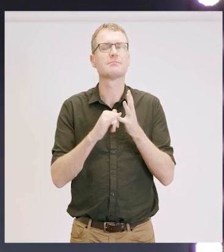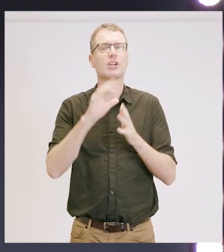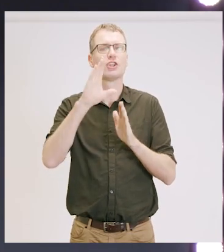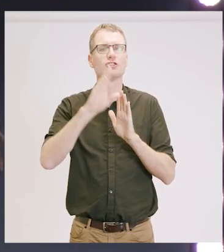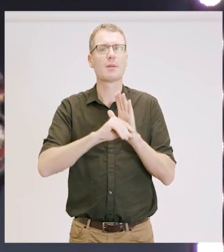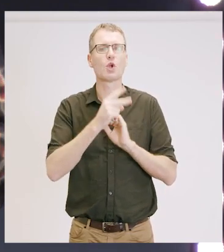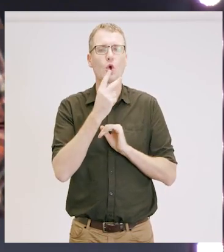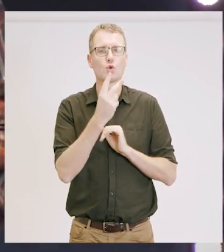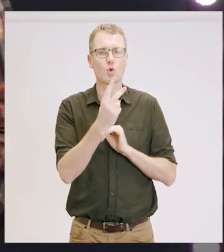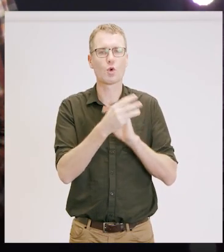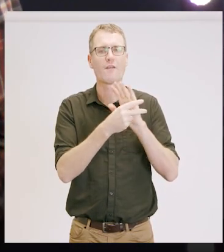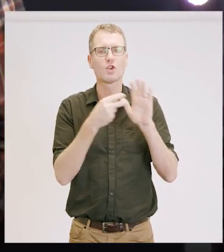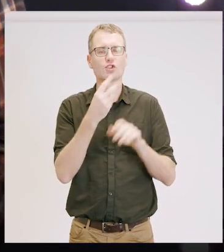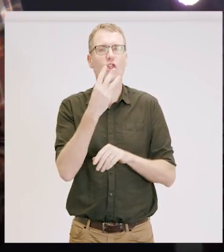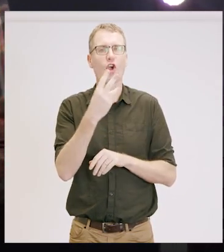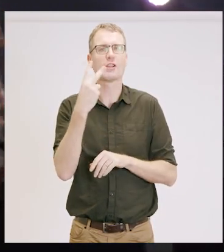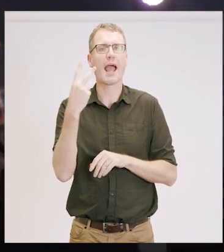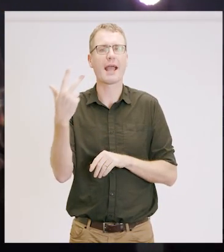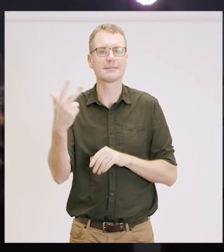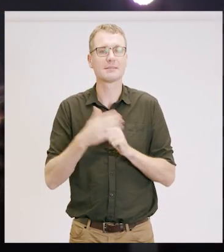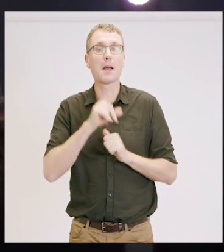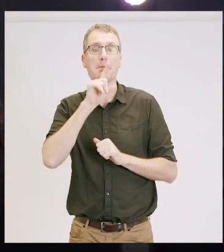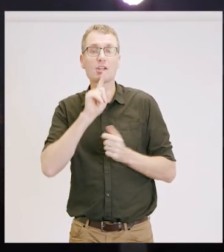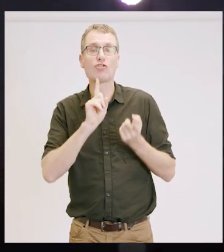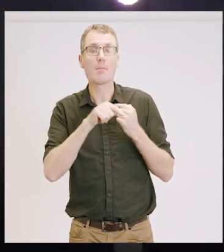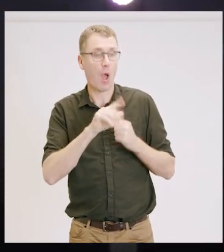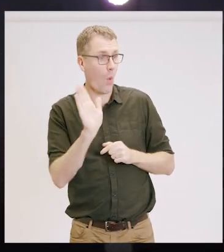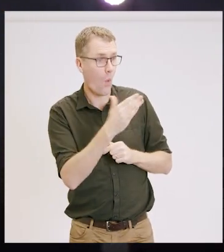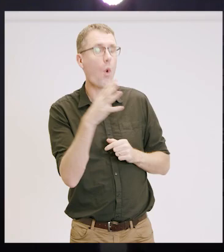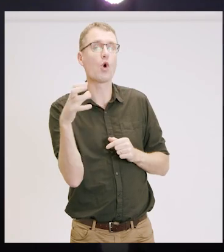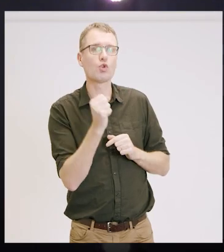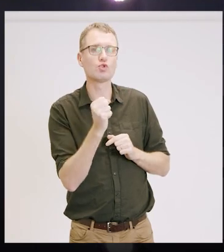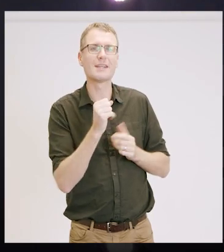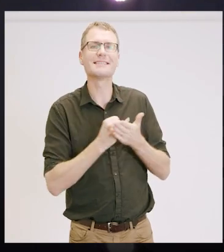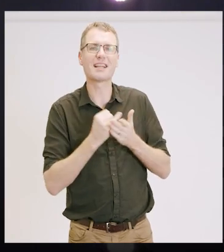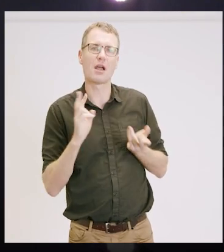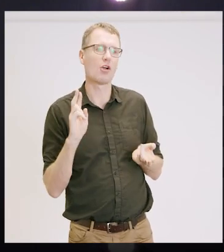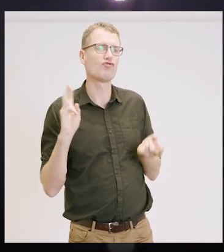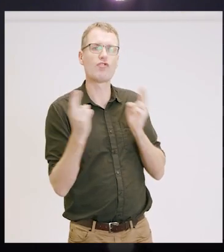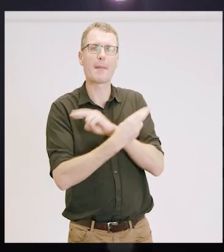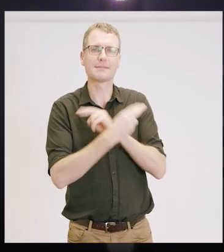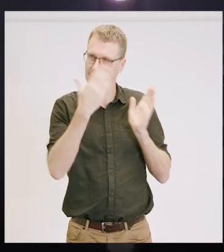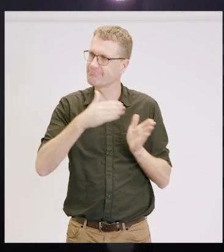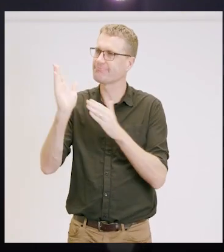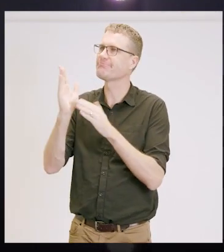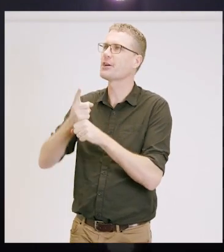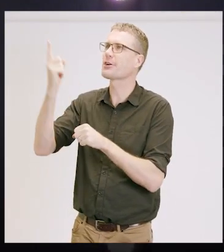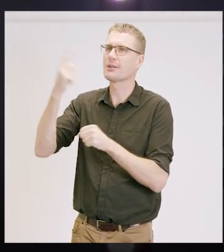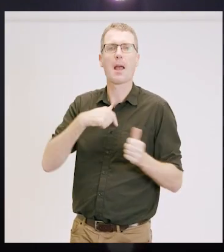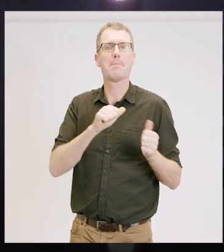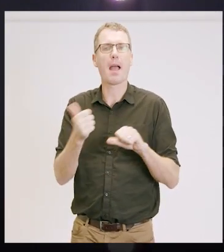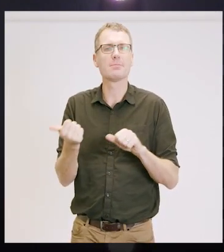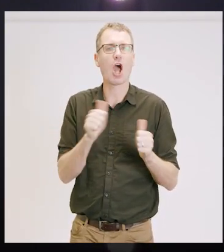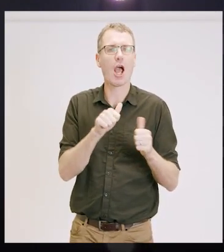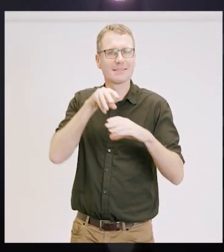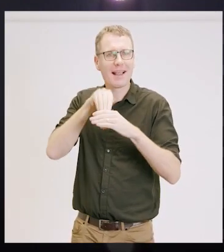so we see this in Acts chapter 2 verse 38. Peter replied, each of you must repent of your sins and turn to God